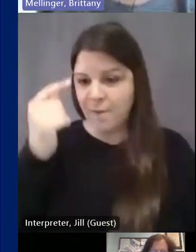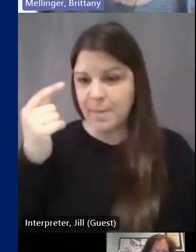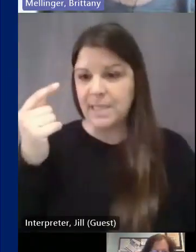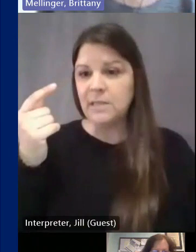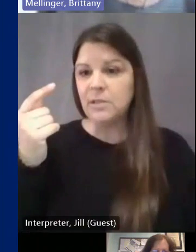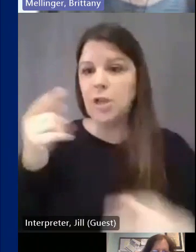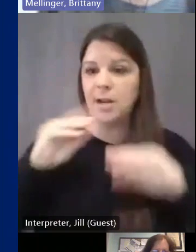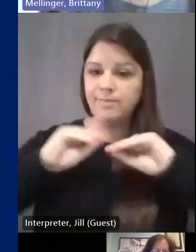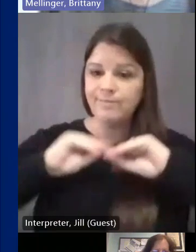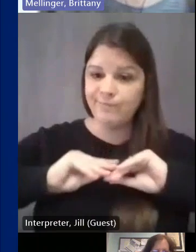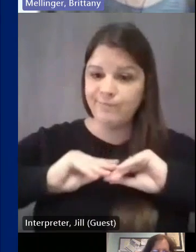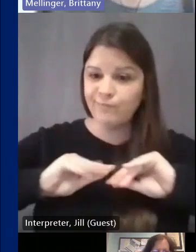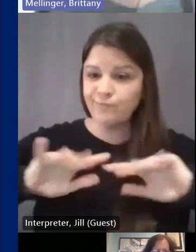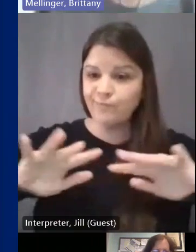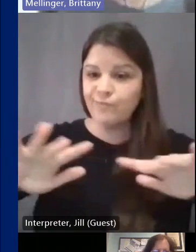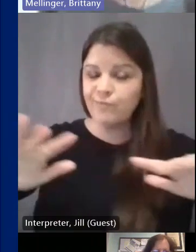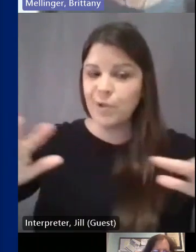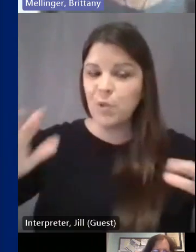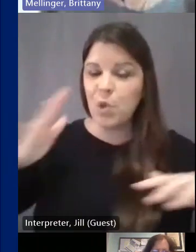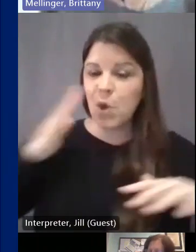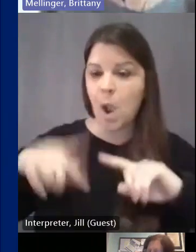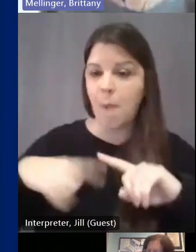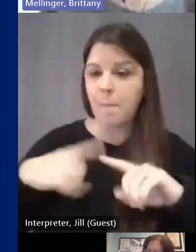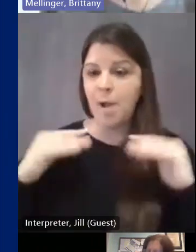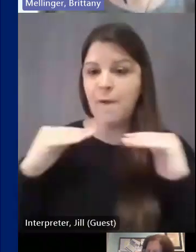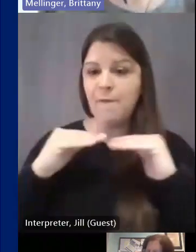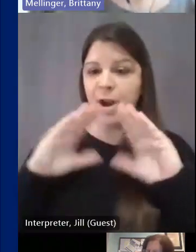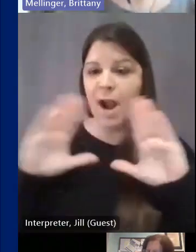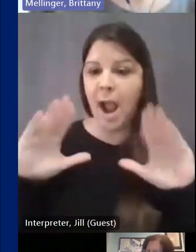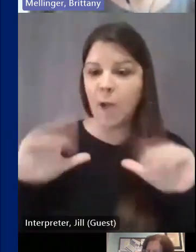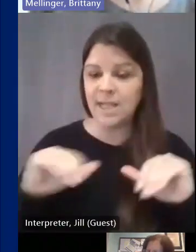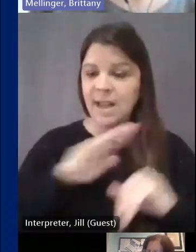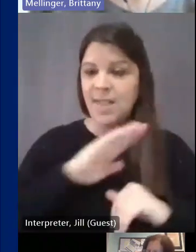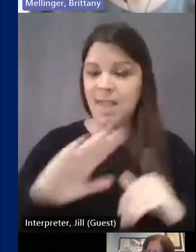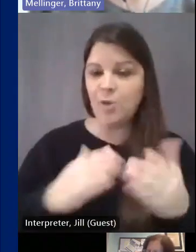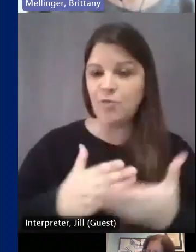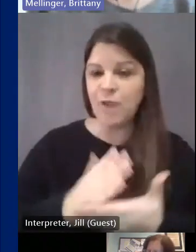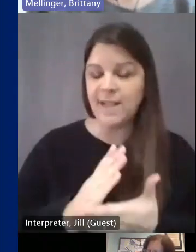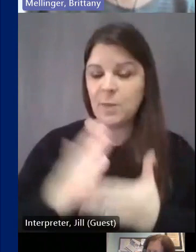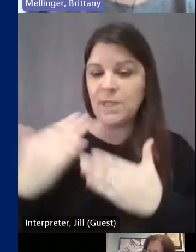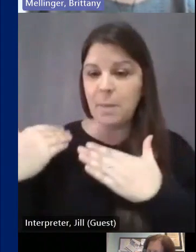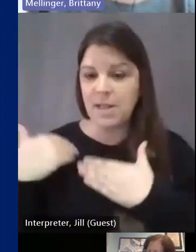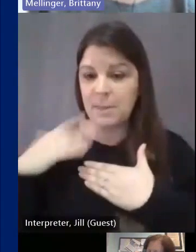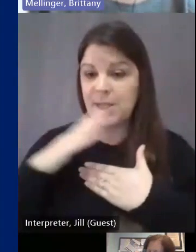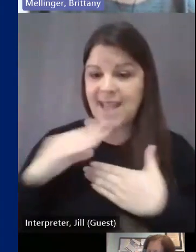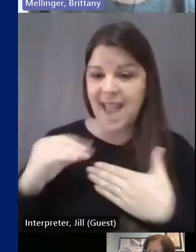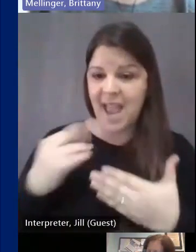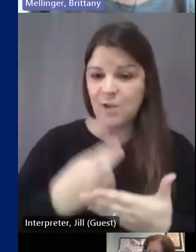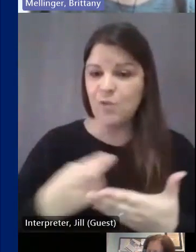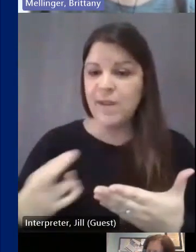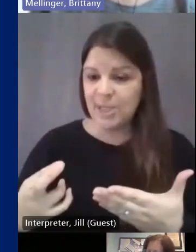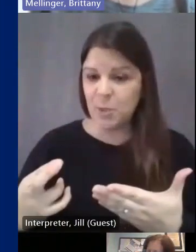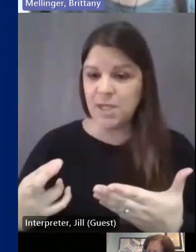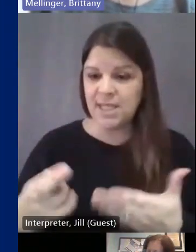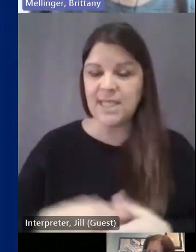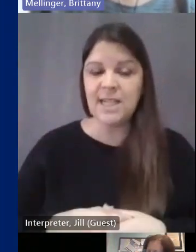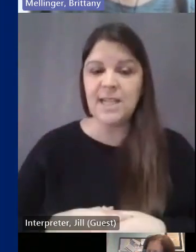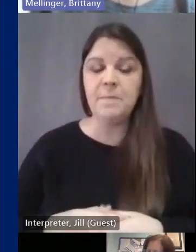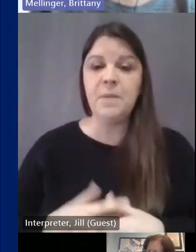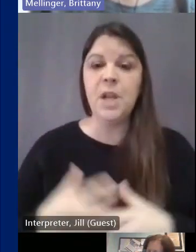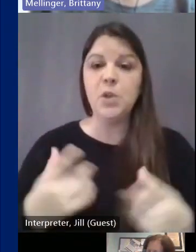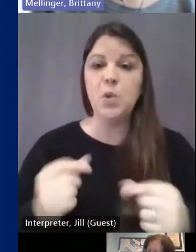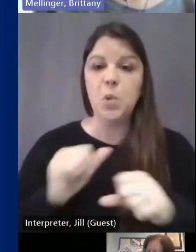to spread the word about fair housing rights and responsibilities and resources as well as to do work